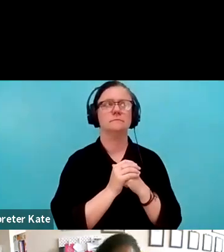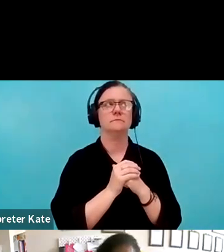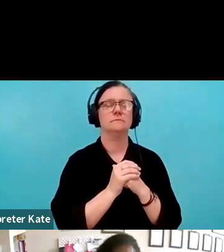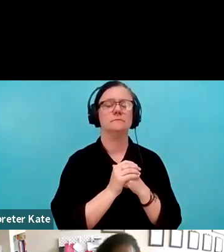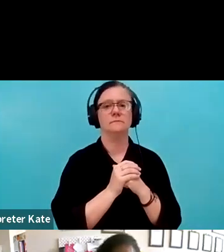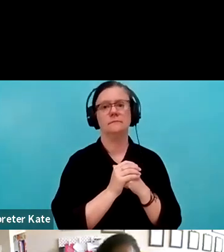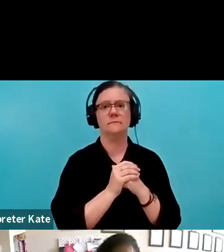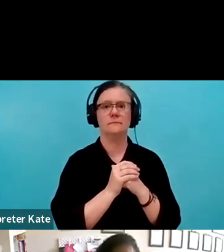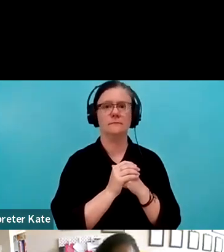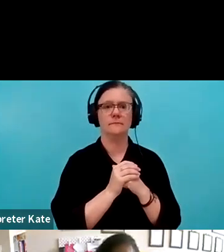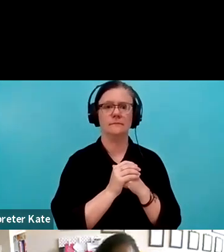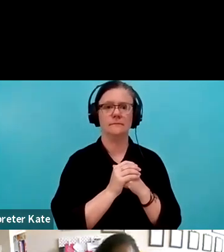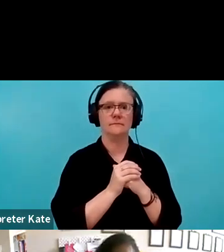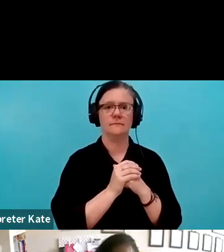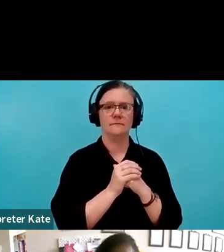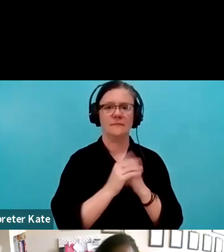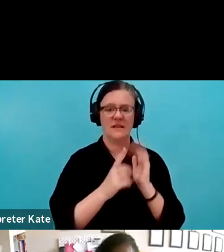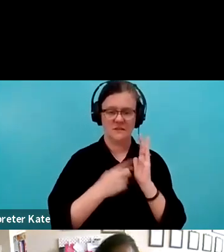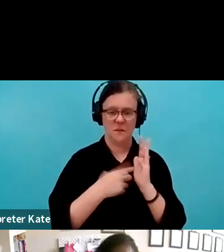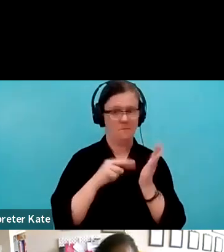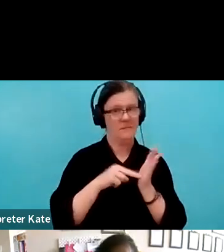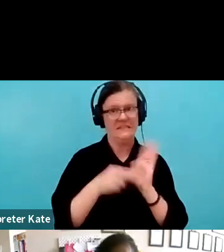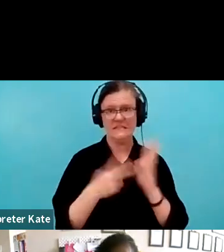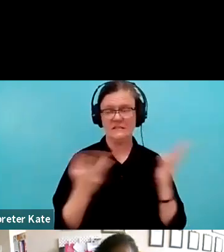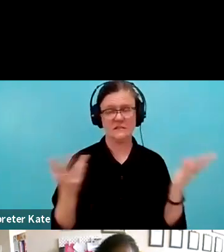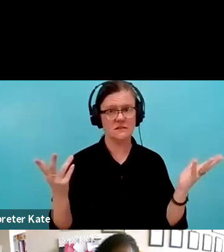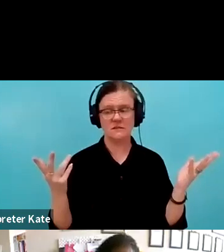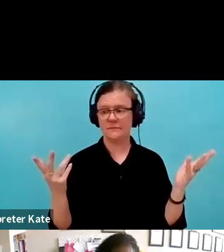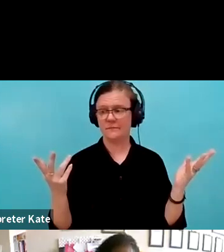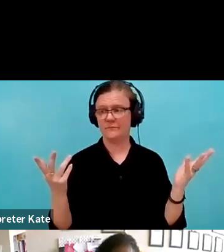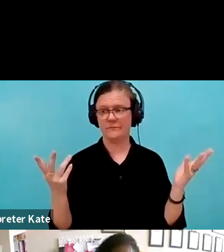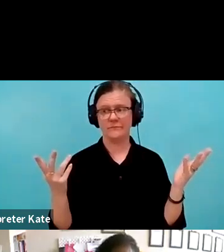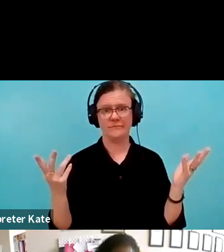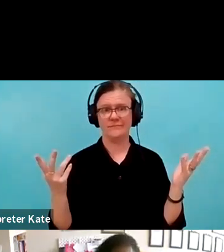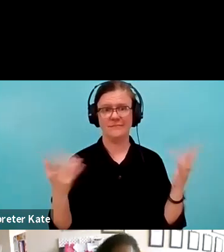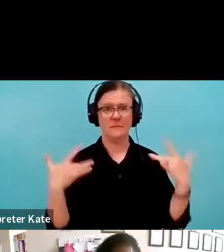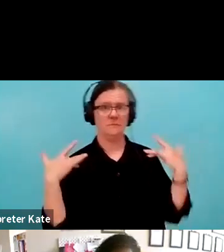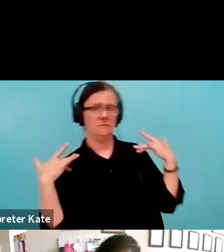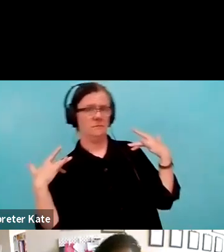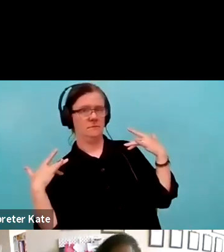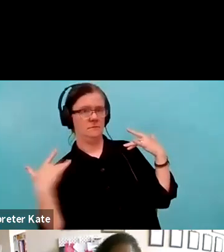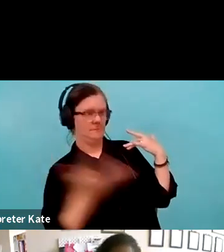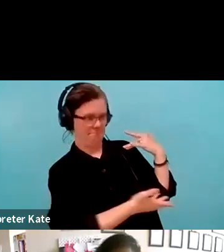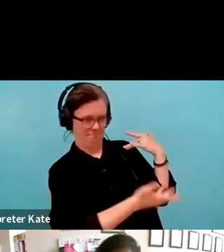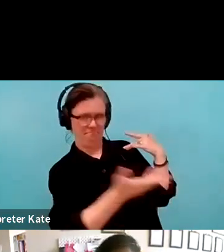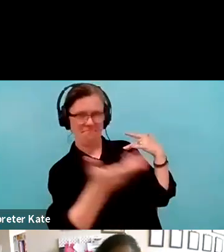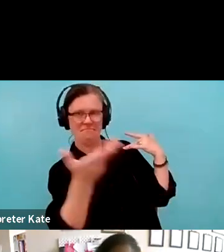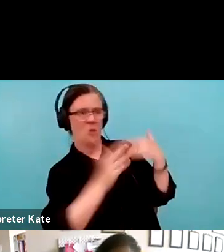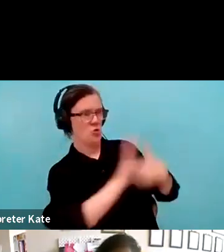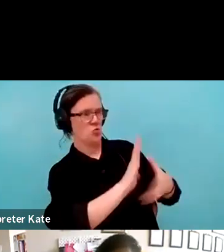sometimes it, lastly, sometimes it just means, getting out of the way and letting someone else share their story,